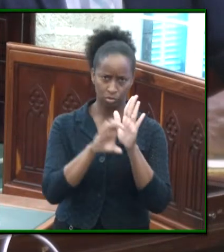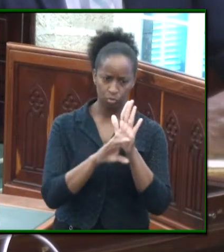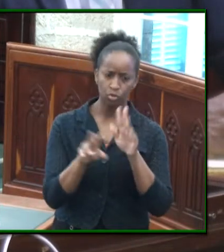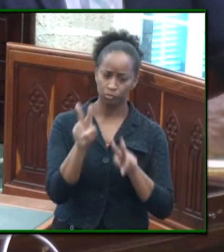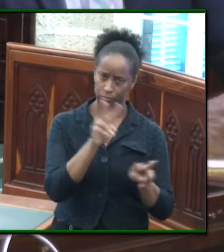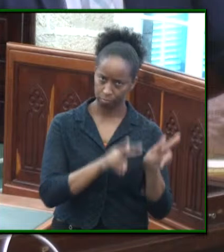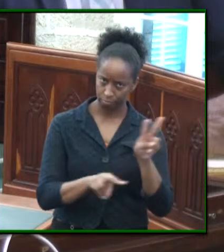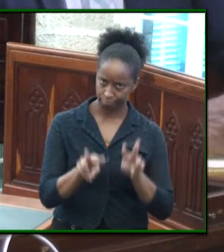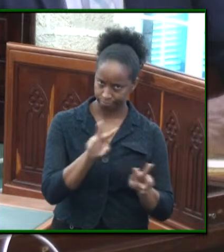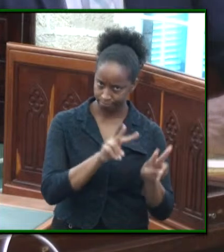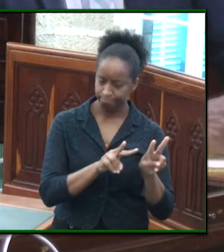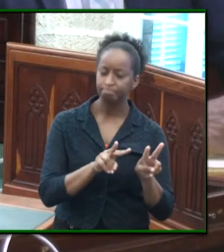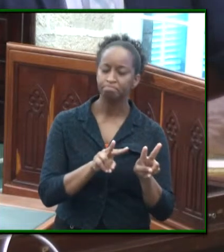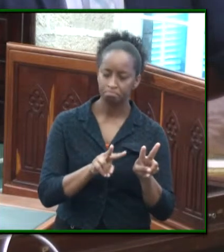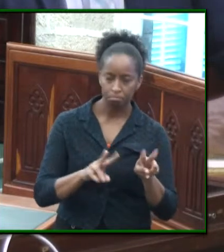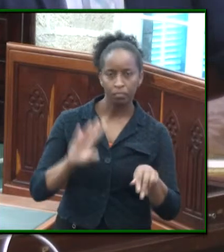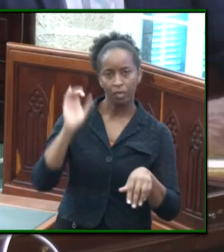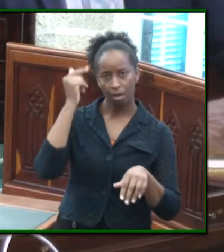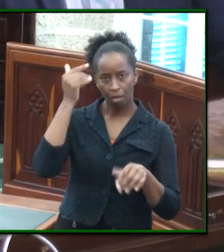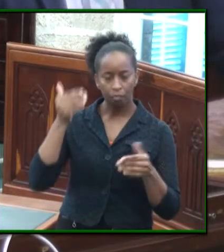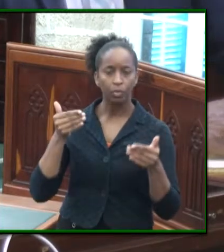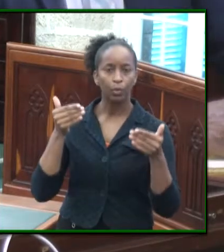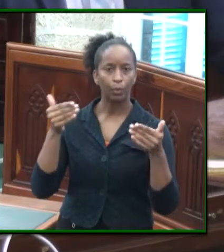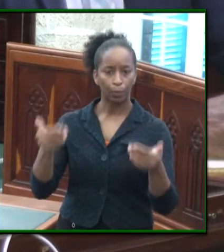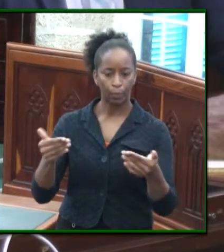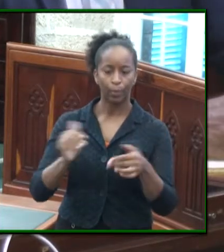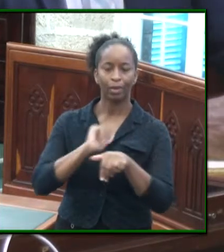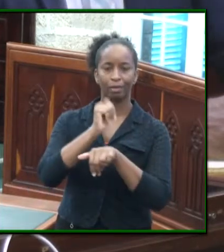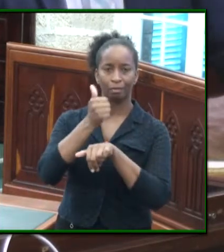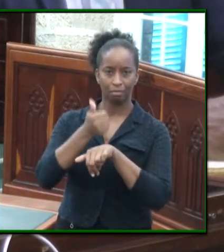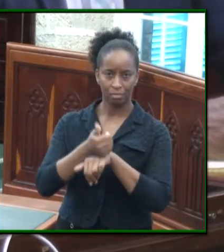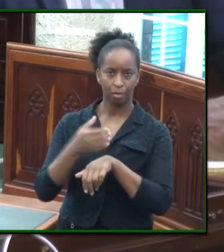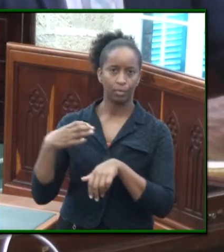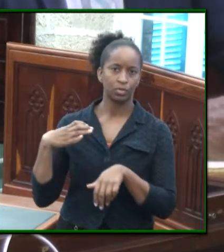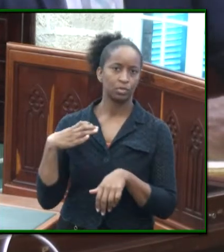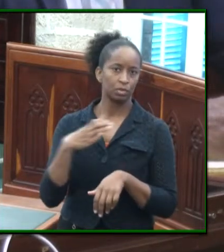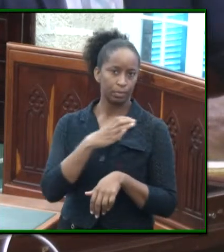the deliberations of that Constitution. In fact,